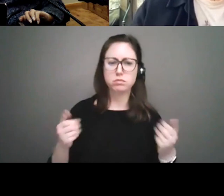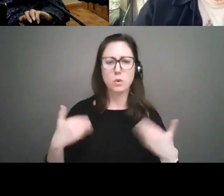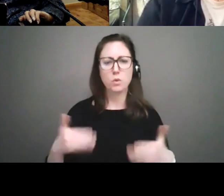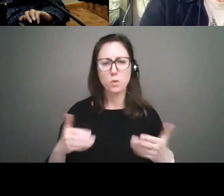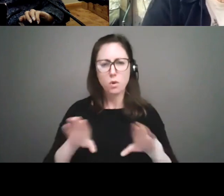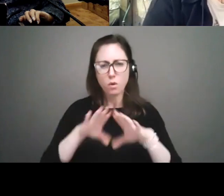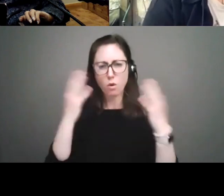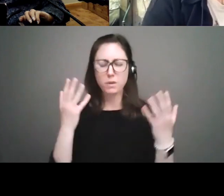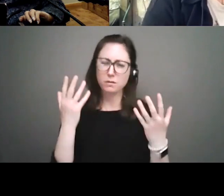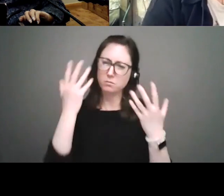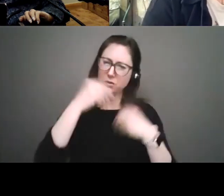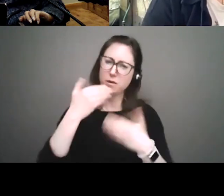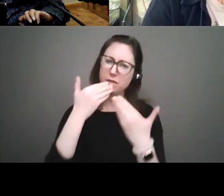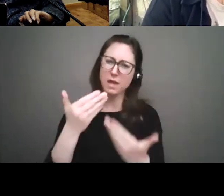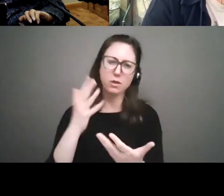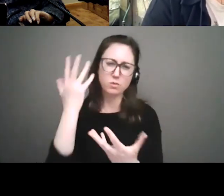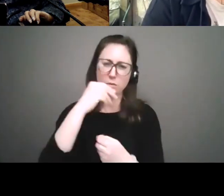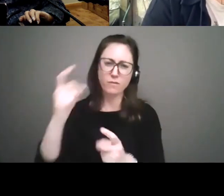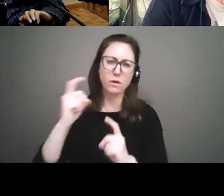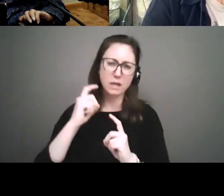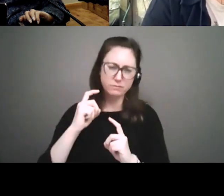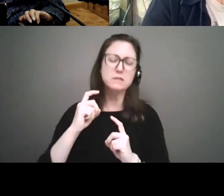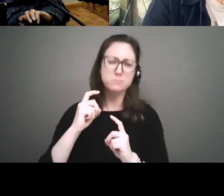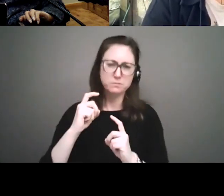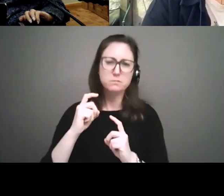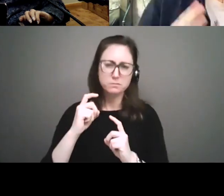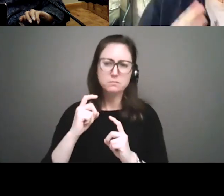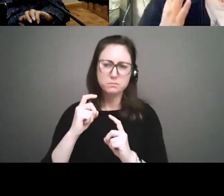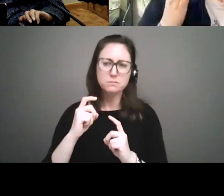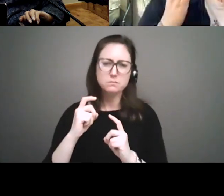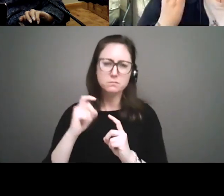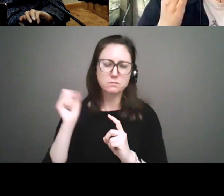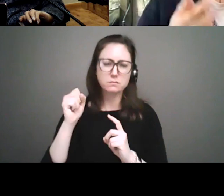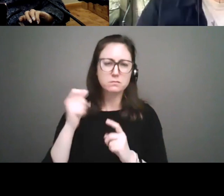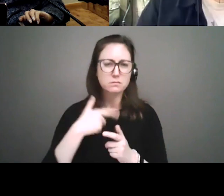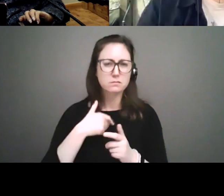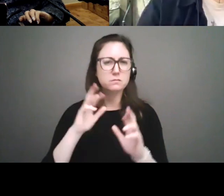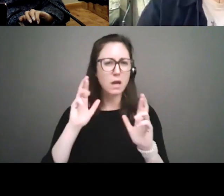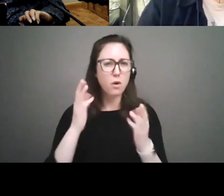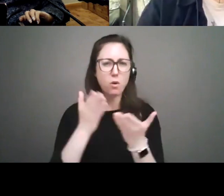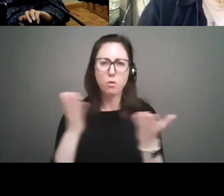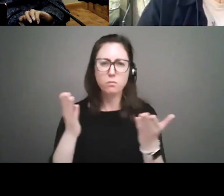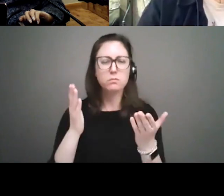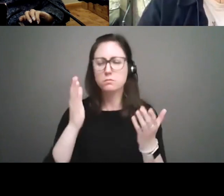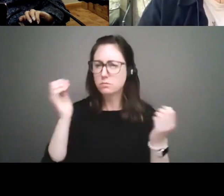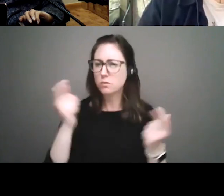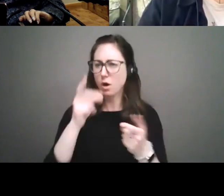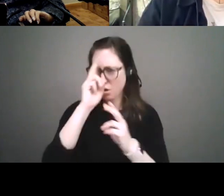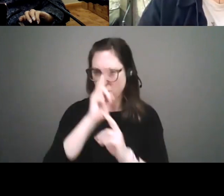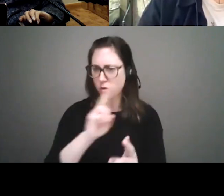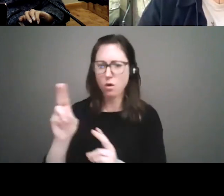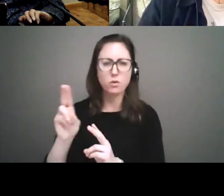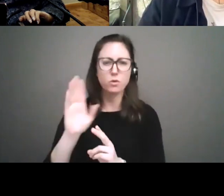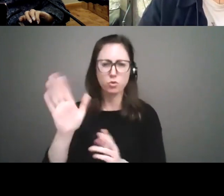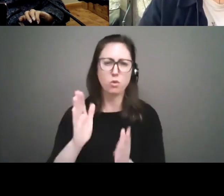and thank you for that gift. And yes, we will. I hope all of us honor the